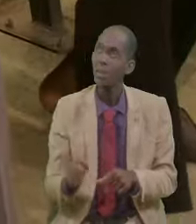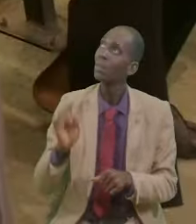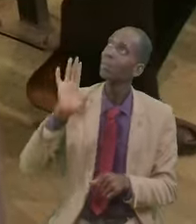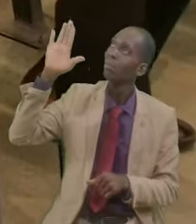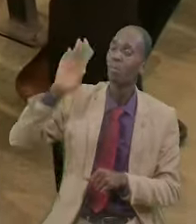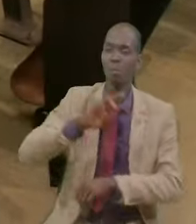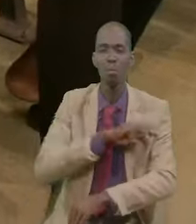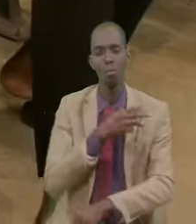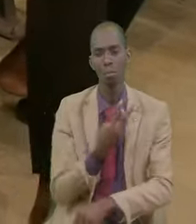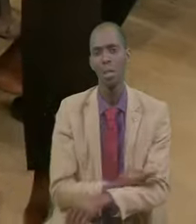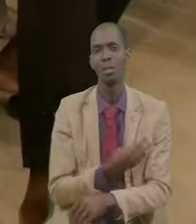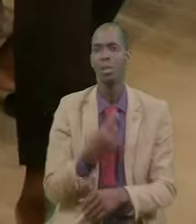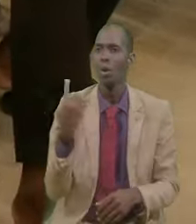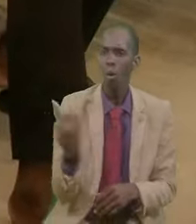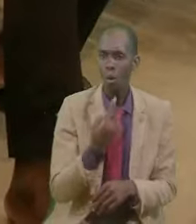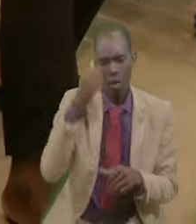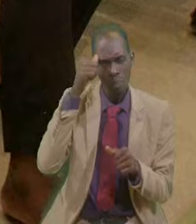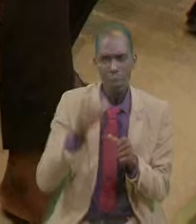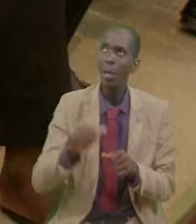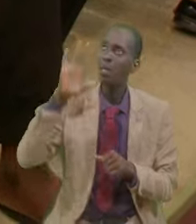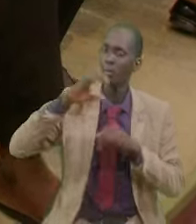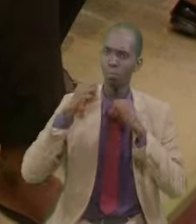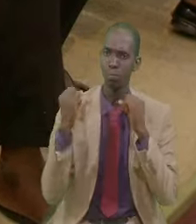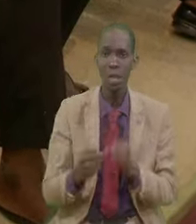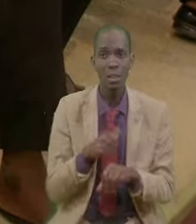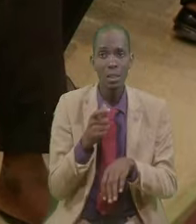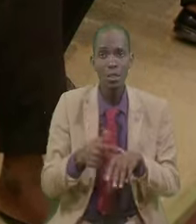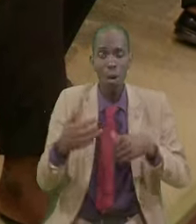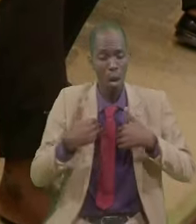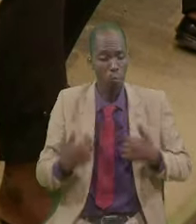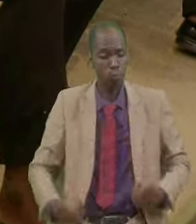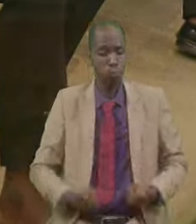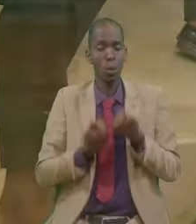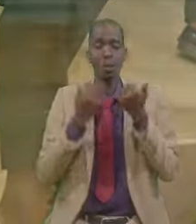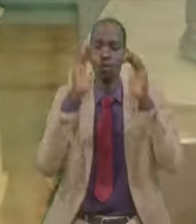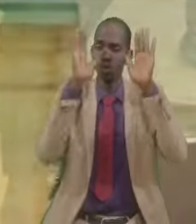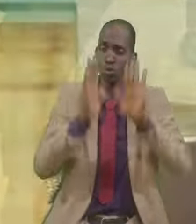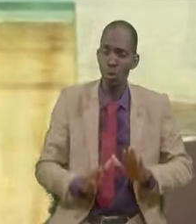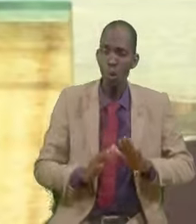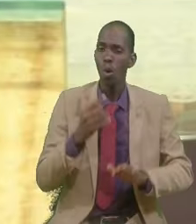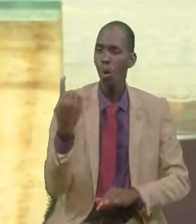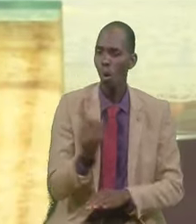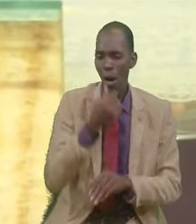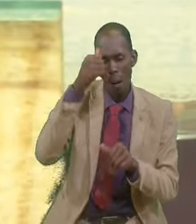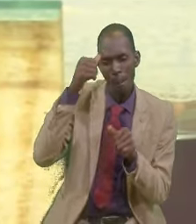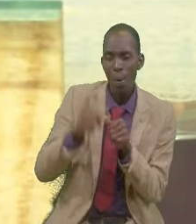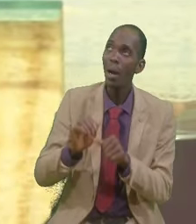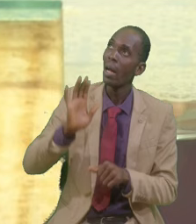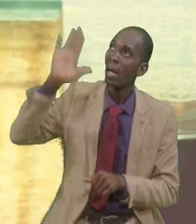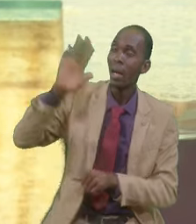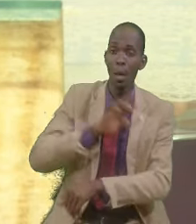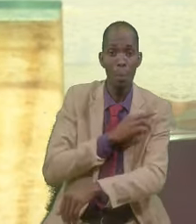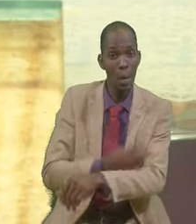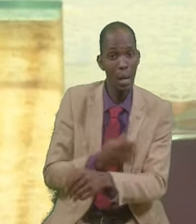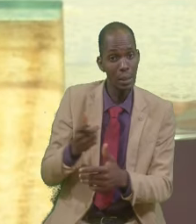crossroad, there's the moment of his might. When you come to challenge your life, this is the moment of his might. And I can tell you, you